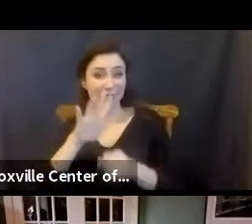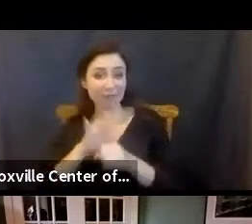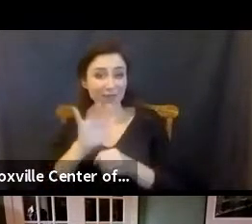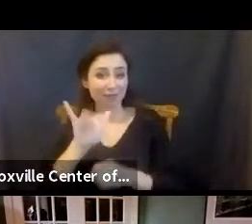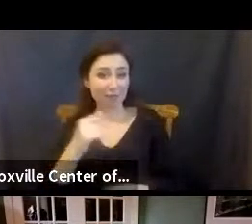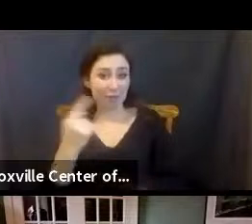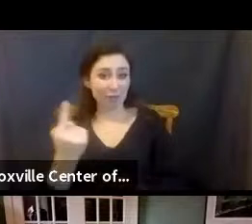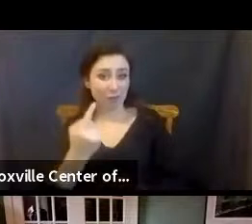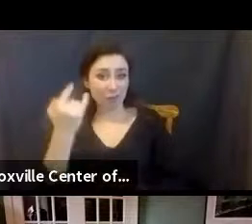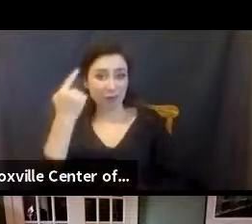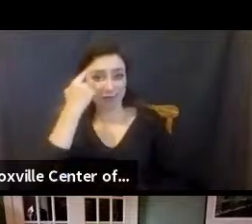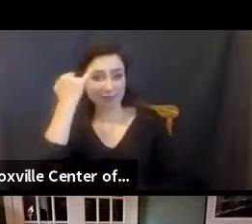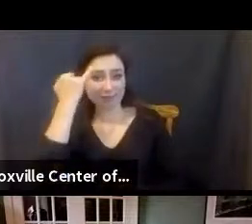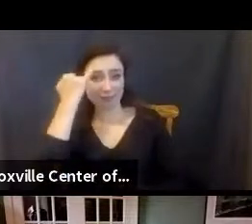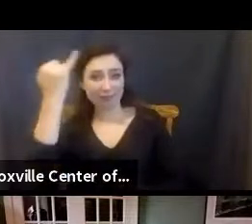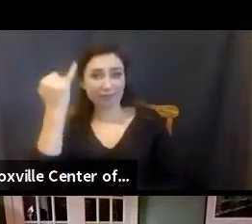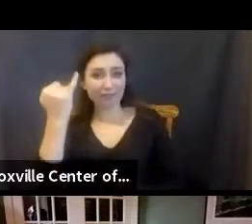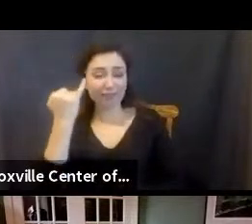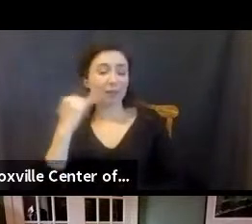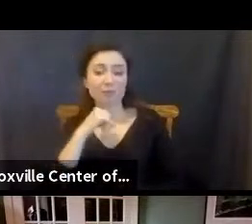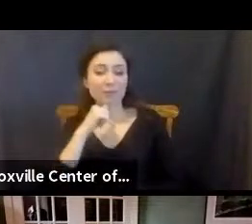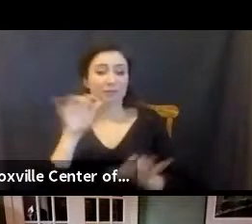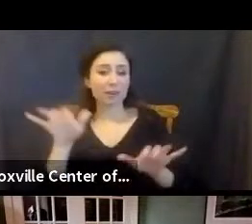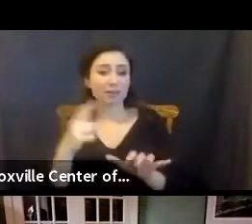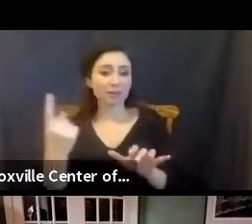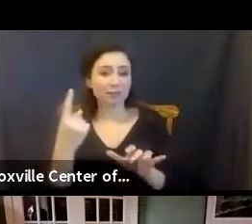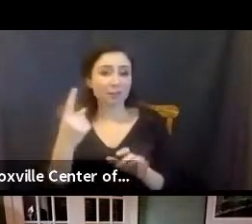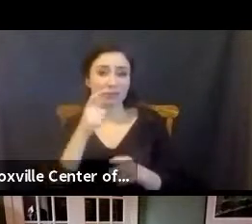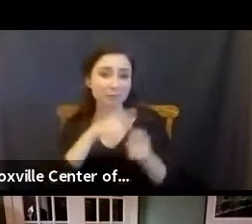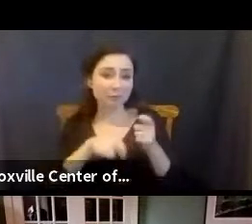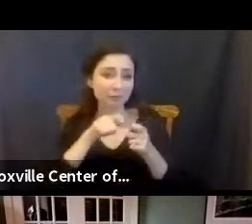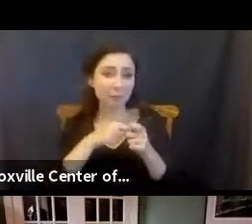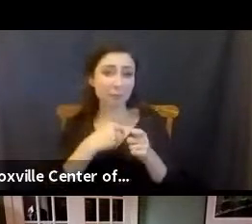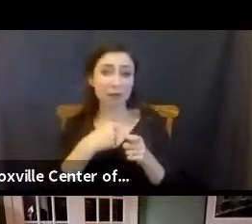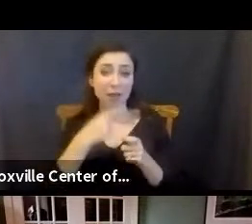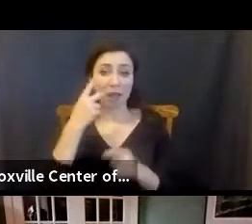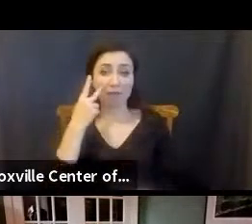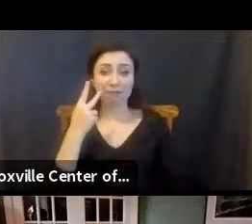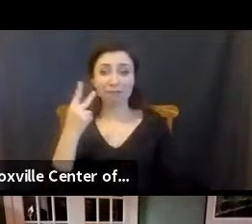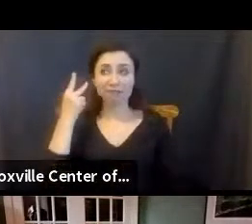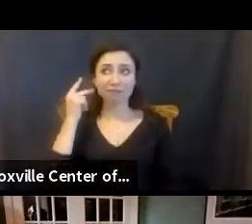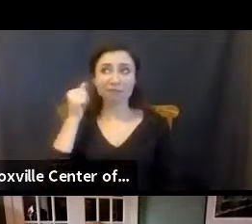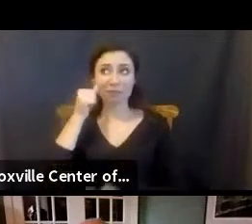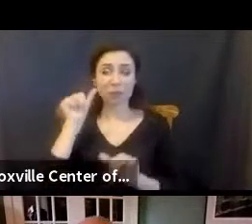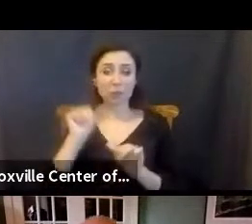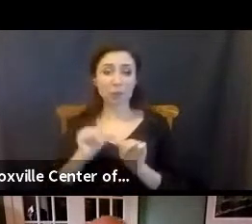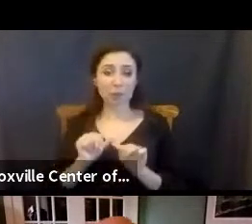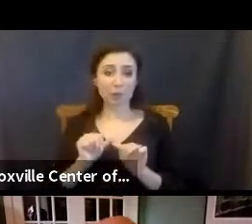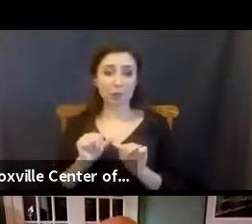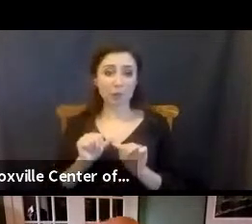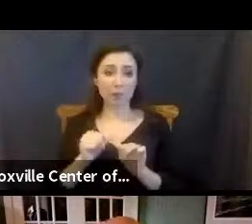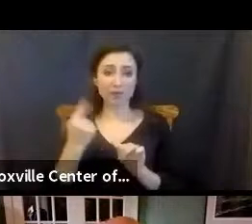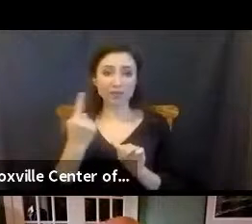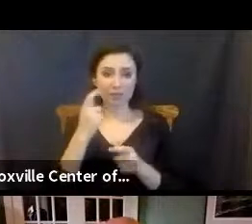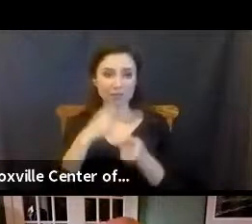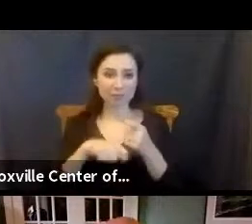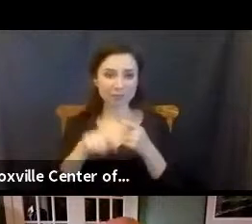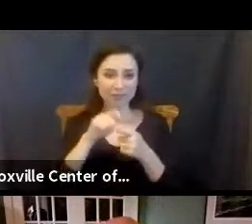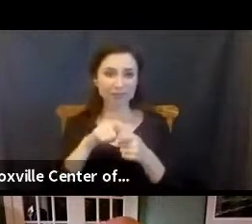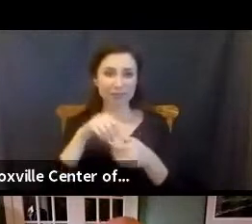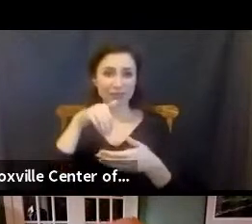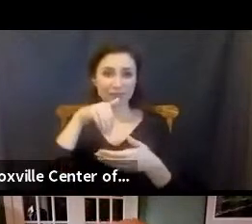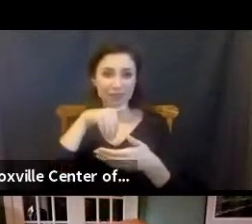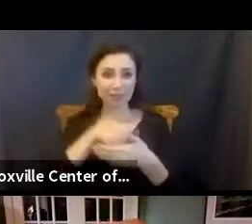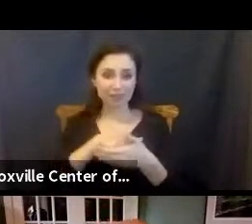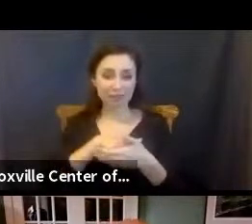idea, where we haven't done anything specific. But I recall there being something about in bars, people